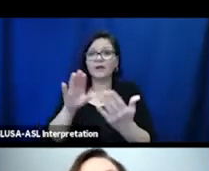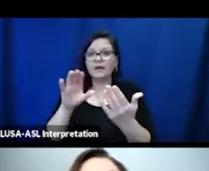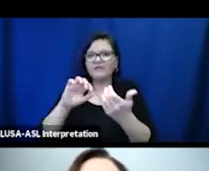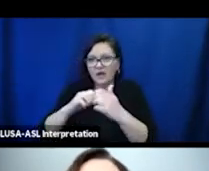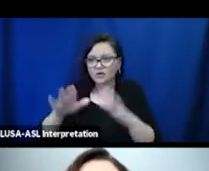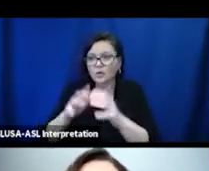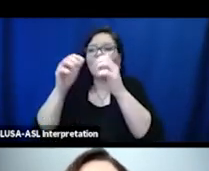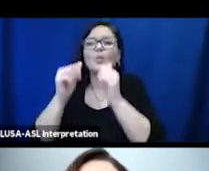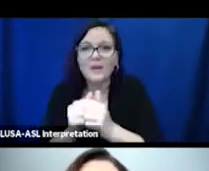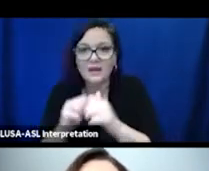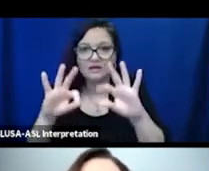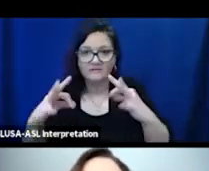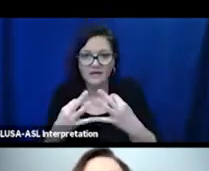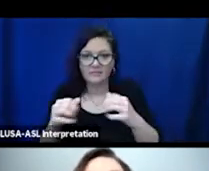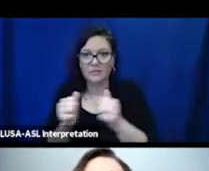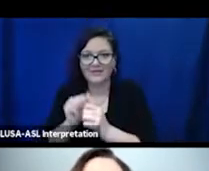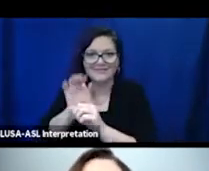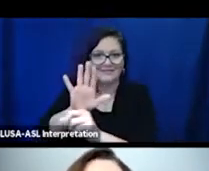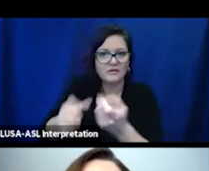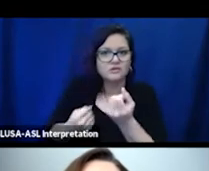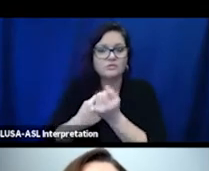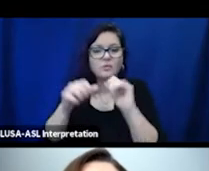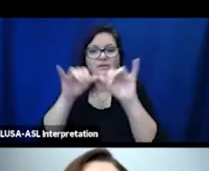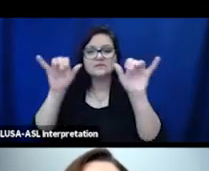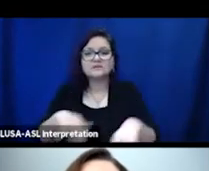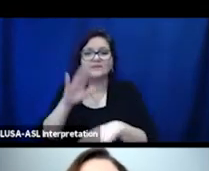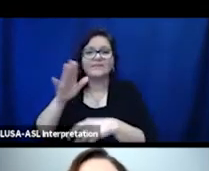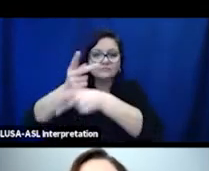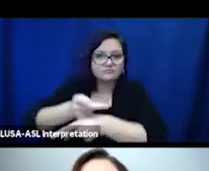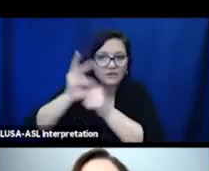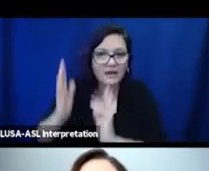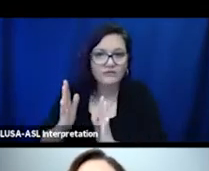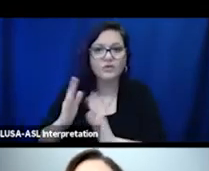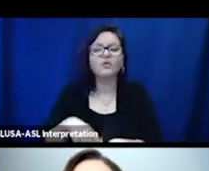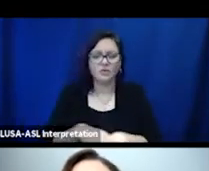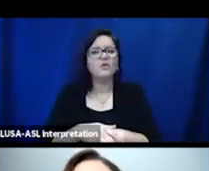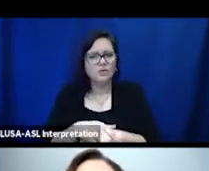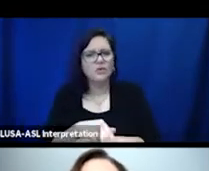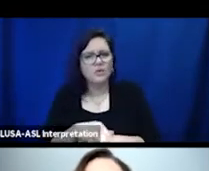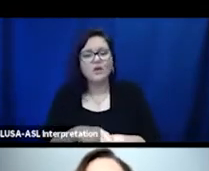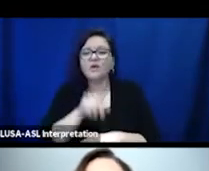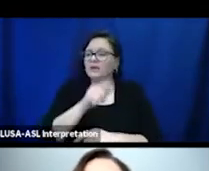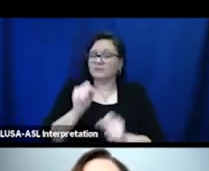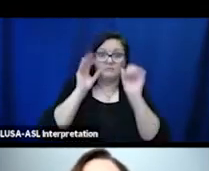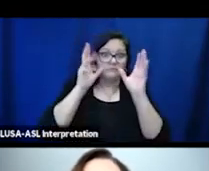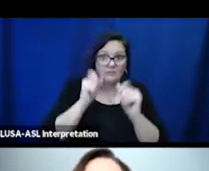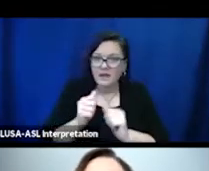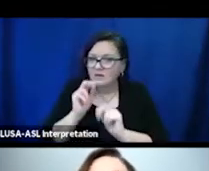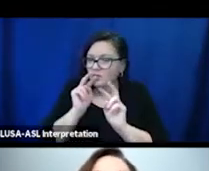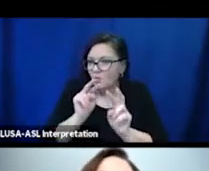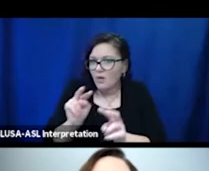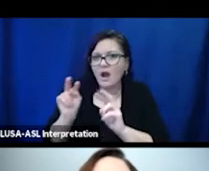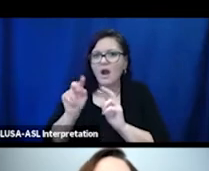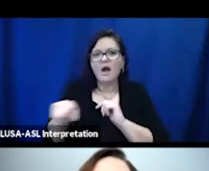family, with their support system, with their caregivers. And it is really amazing to watch these families not